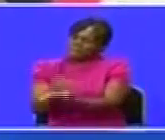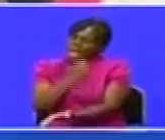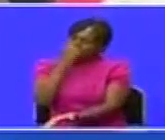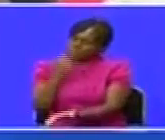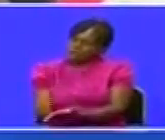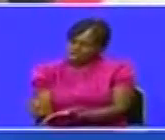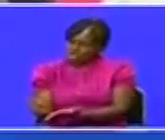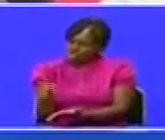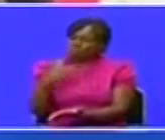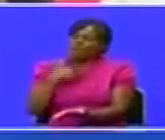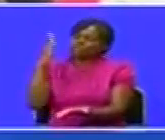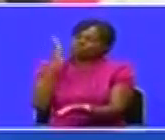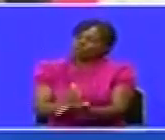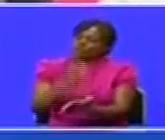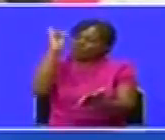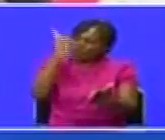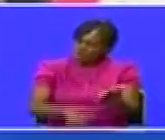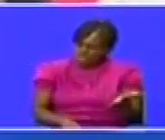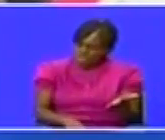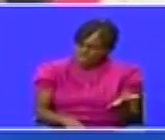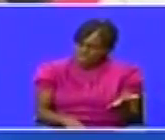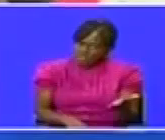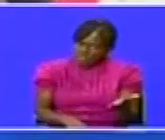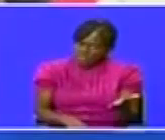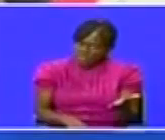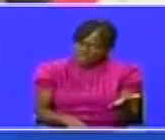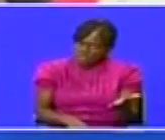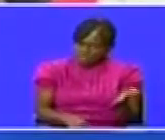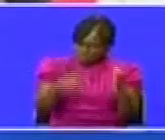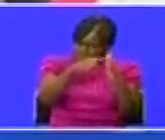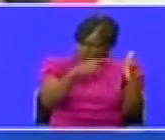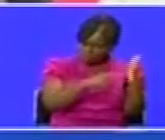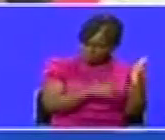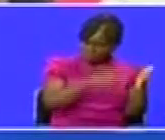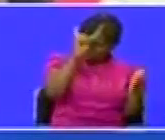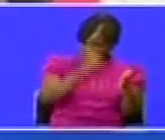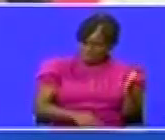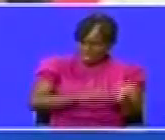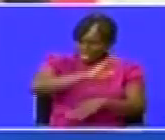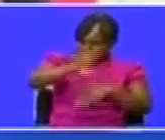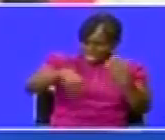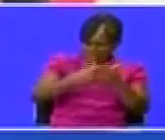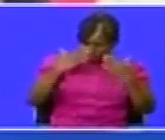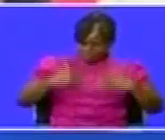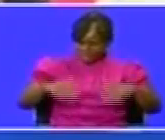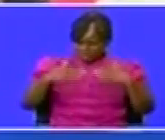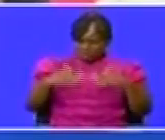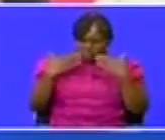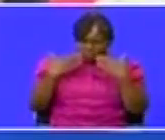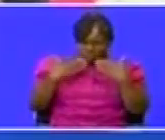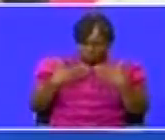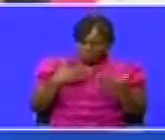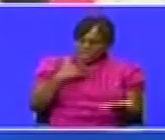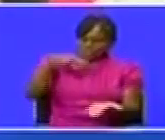you want to verify? No, you want to verify what is the requirement? The requirement is that everybody who wants to compete for a